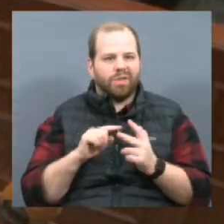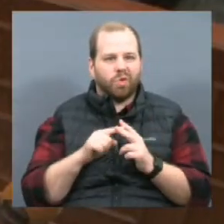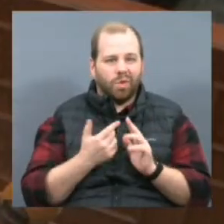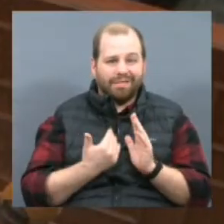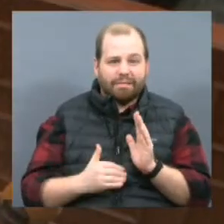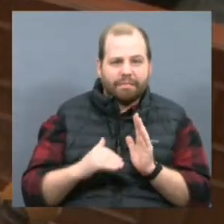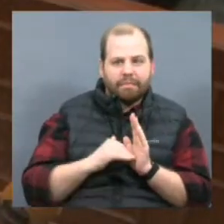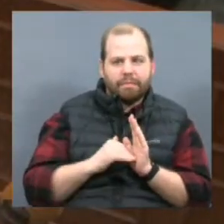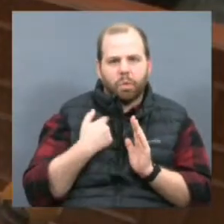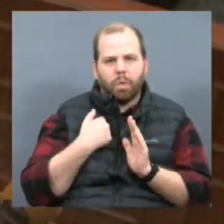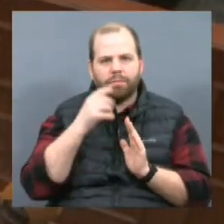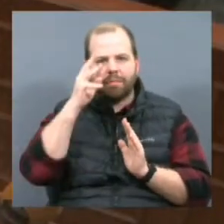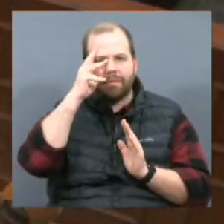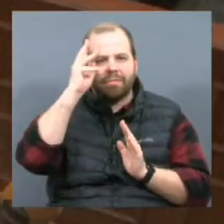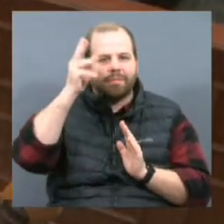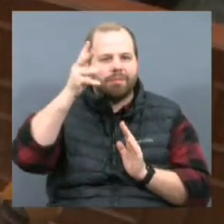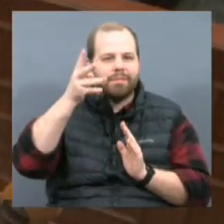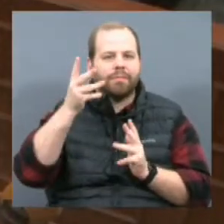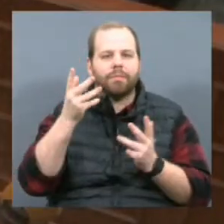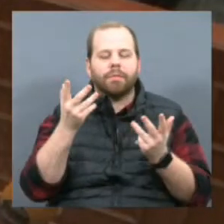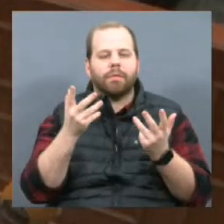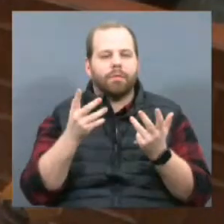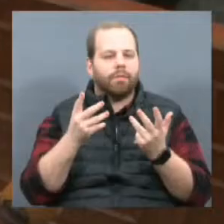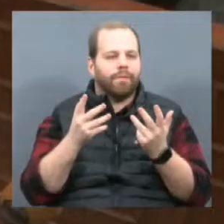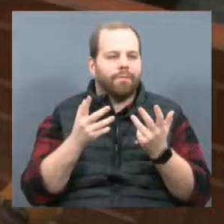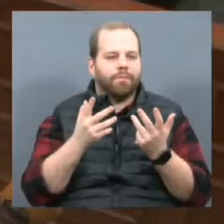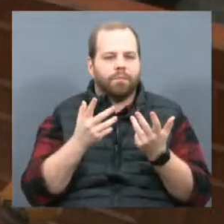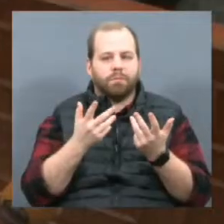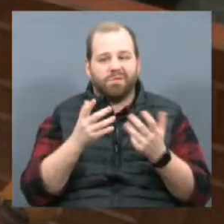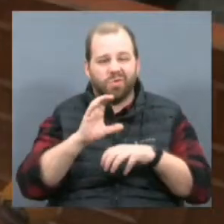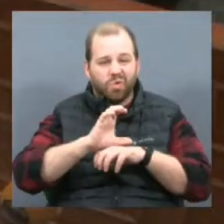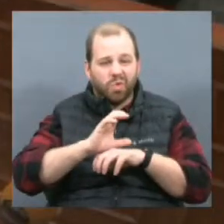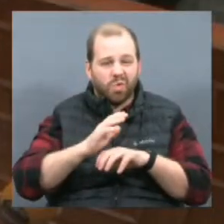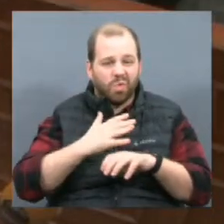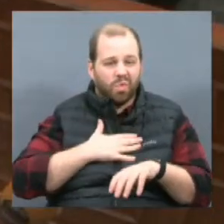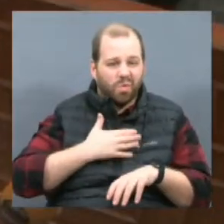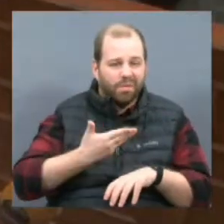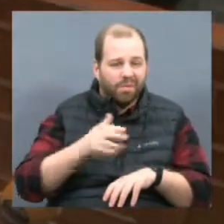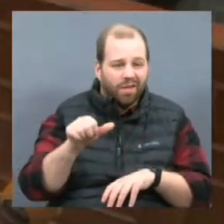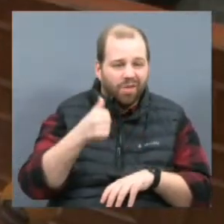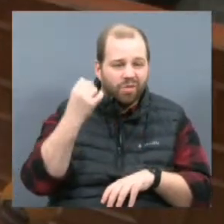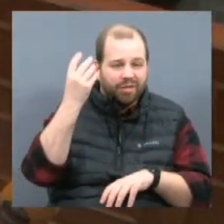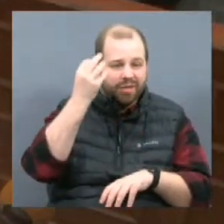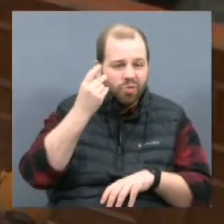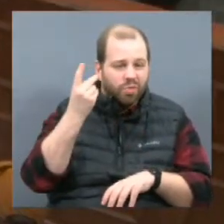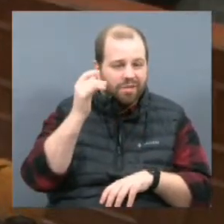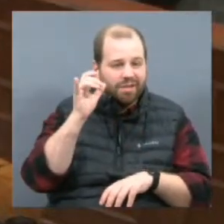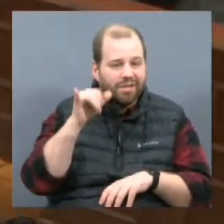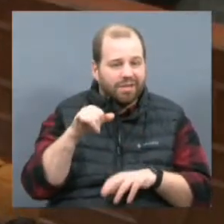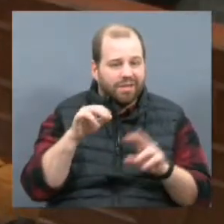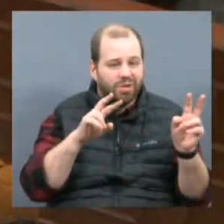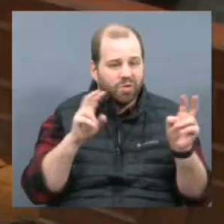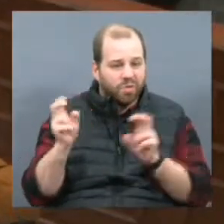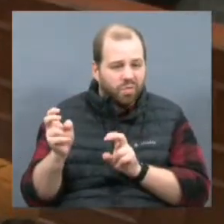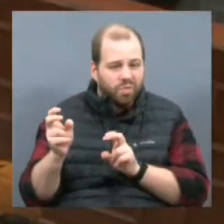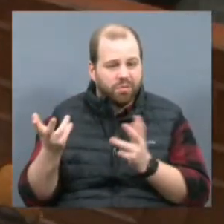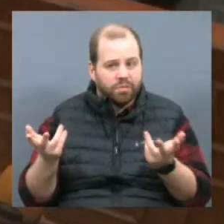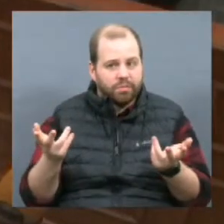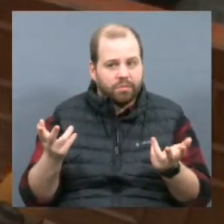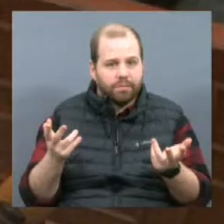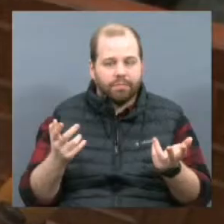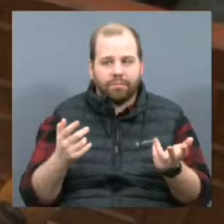look at more creative ways of on-site parking? Is the church open to any other considerations of this issue? I mean, I think we've